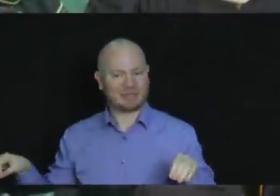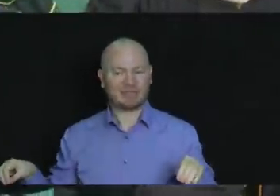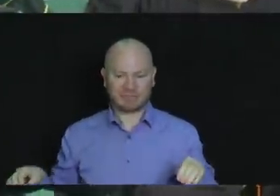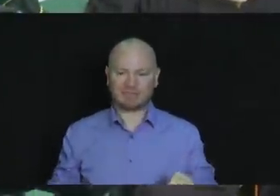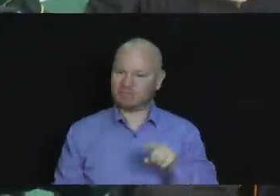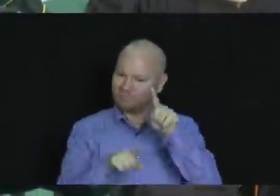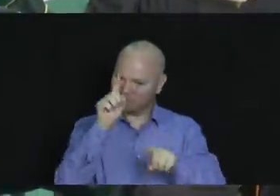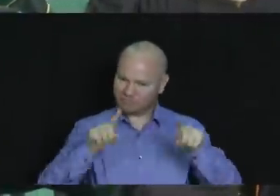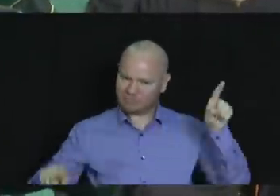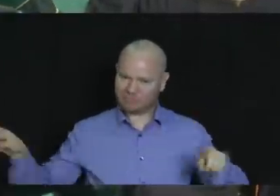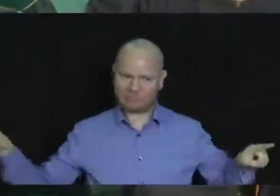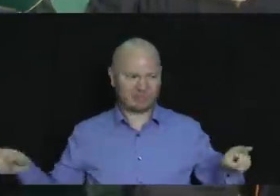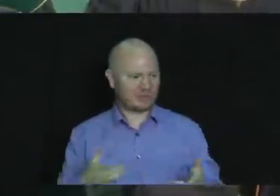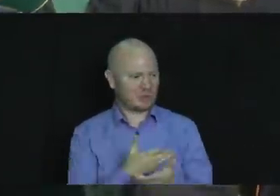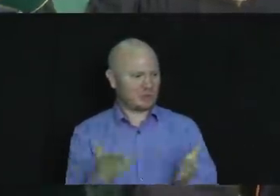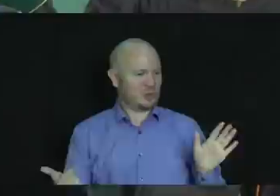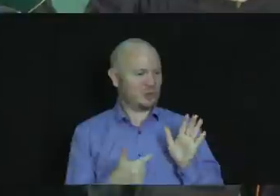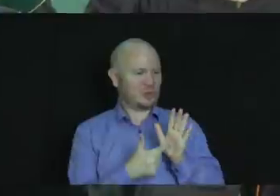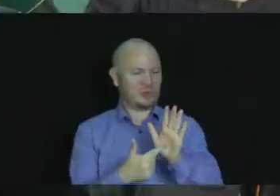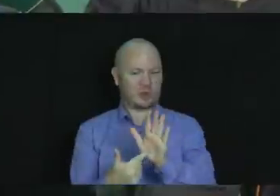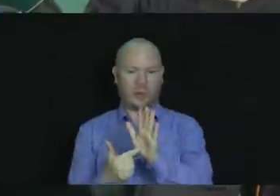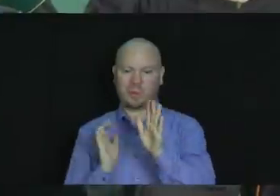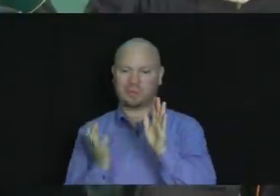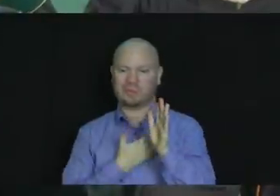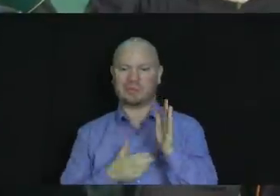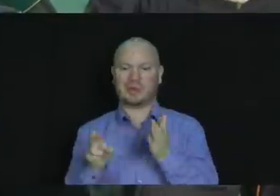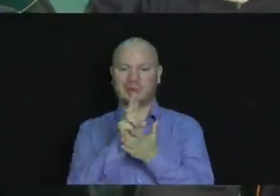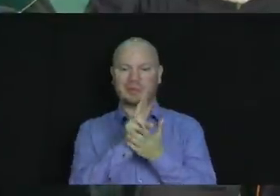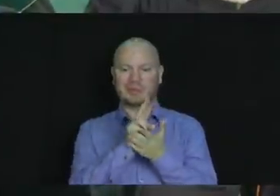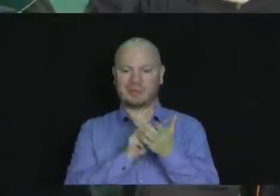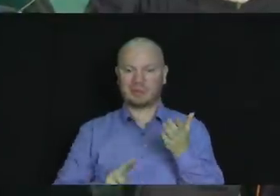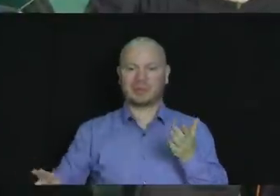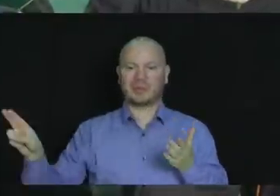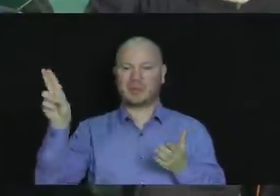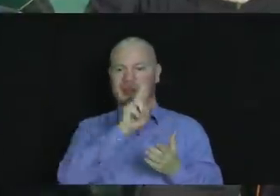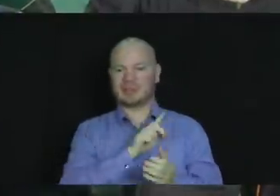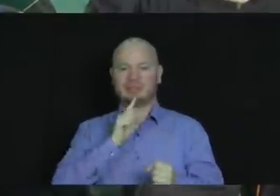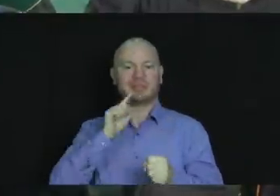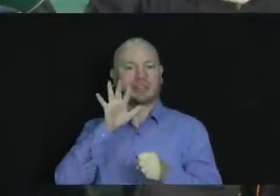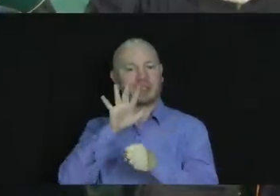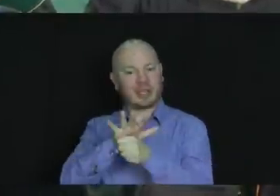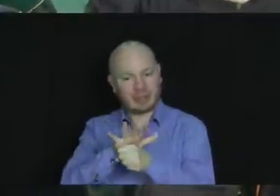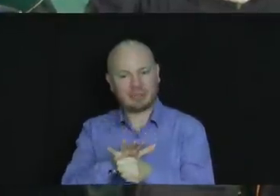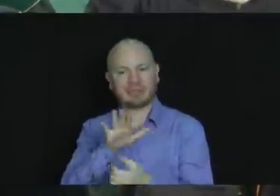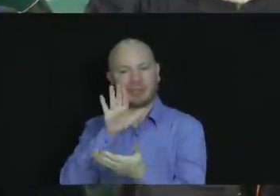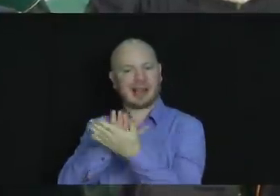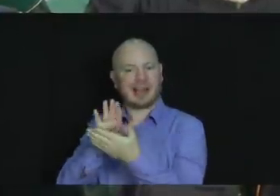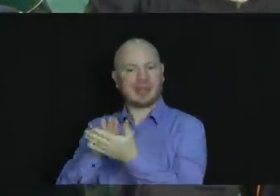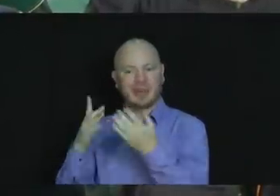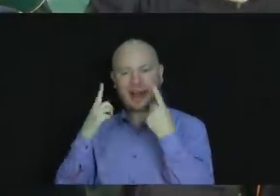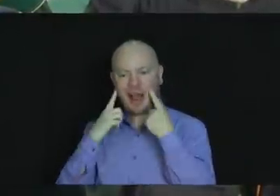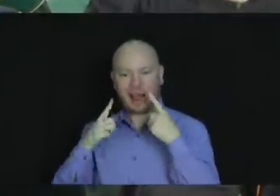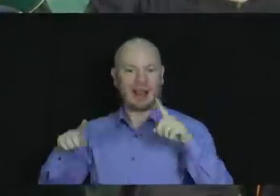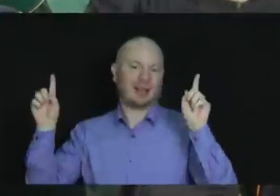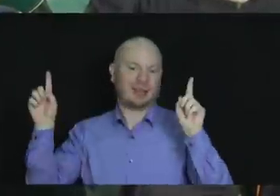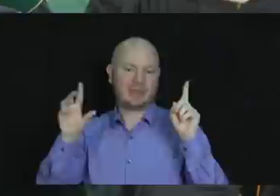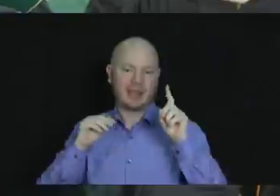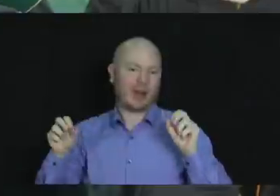university's enduring and unique commitment to the convergence of academic excellence and